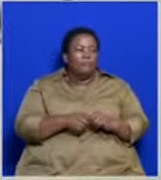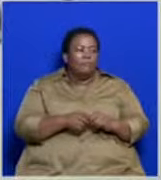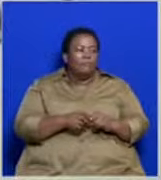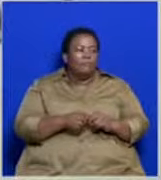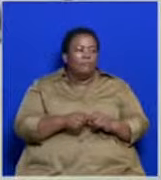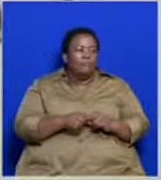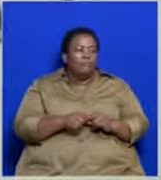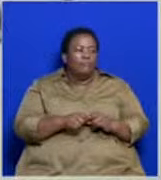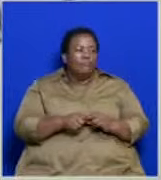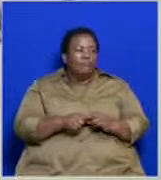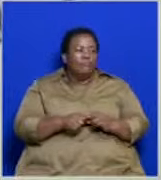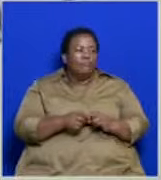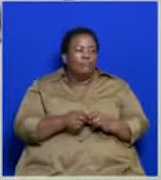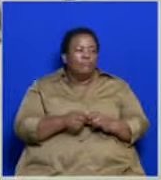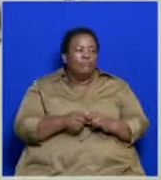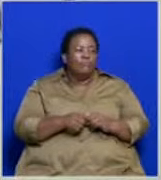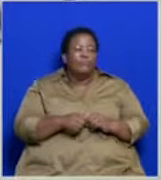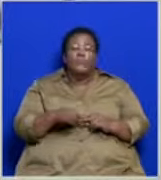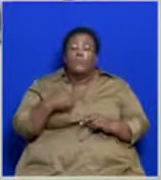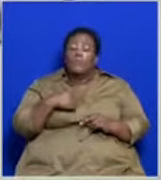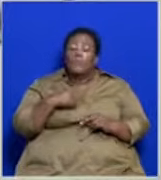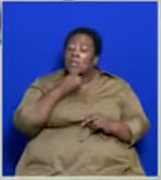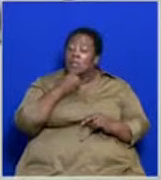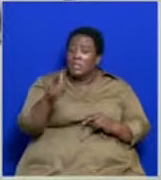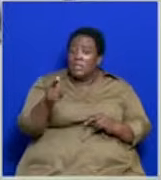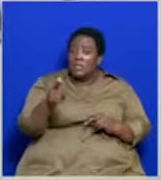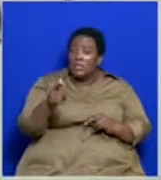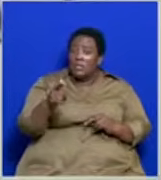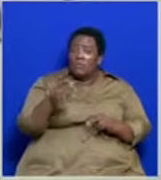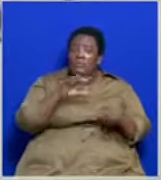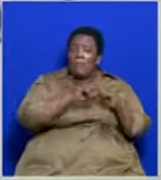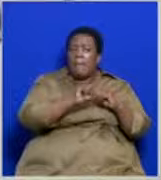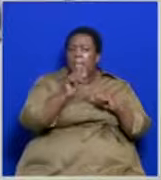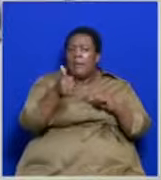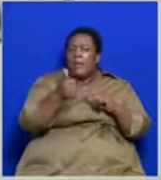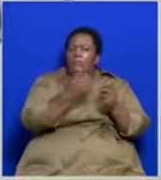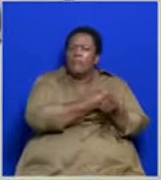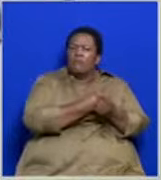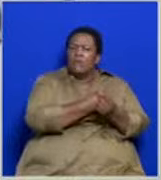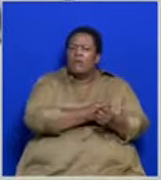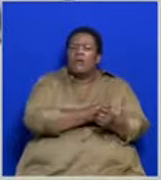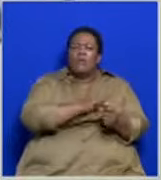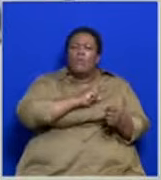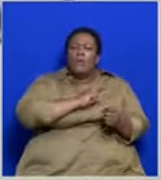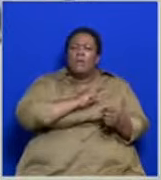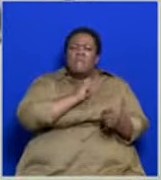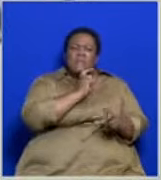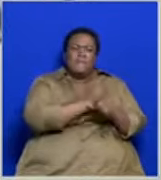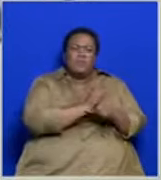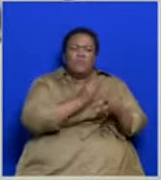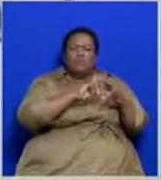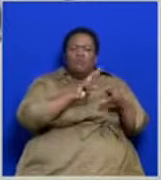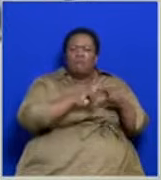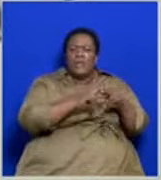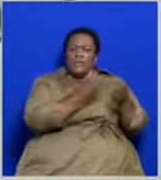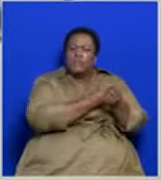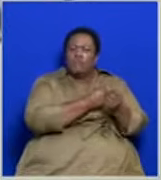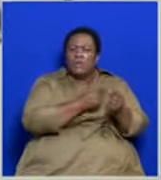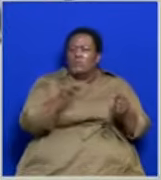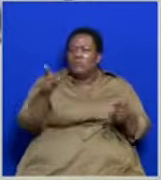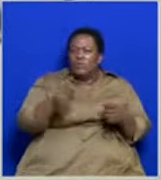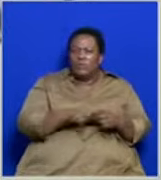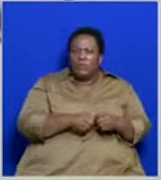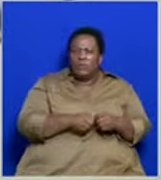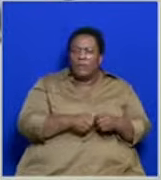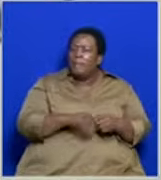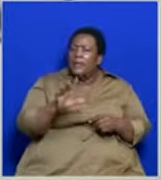I told her to find another truck and not to use mine. She got angry and